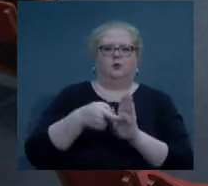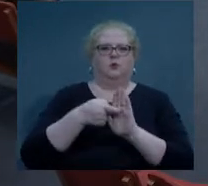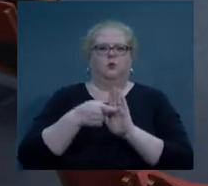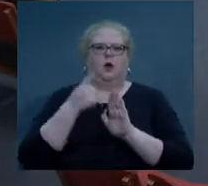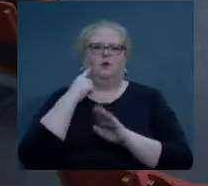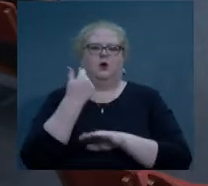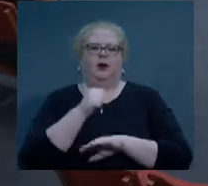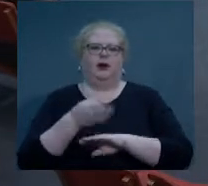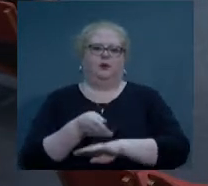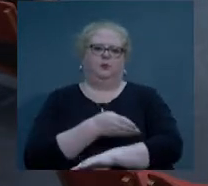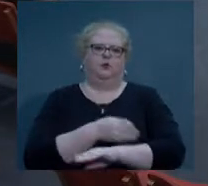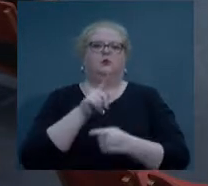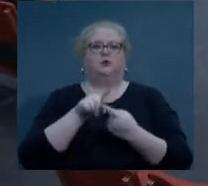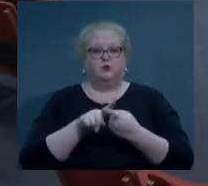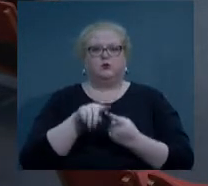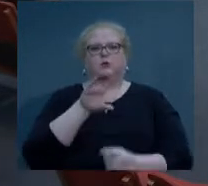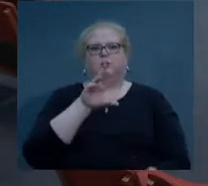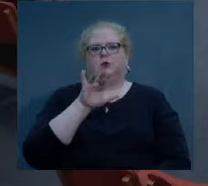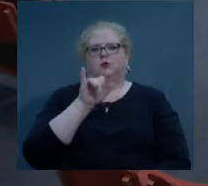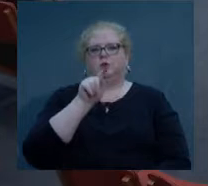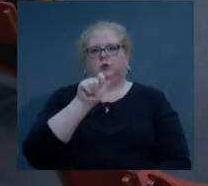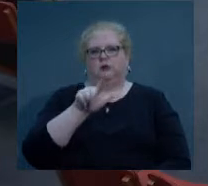improvements to Crystal Valley Lateral Road.